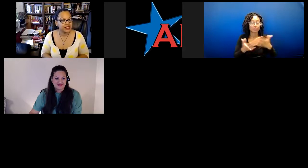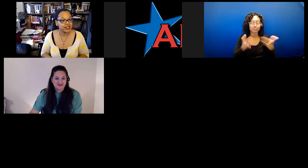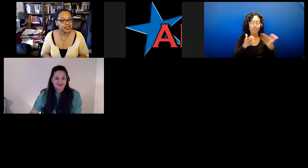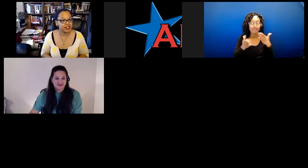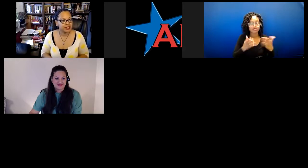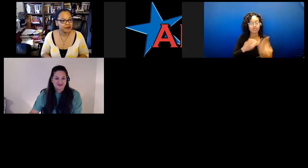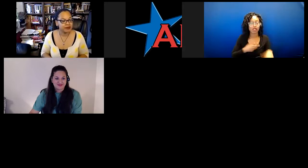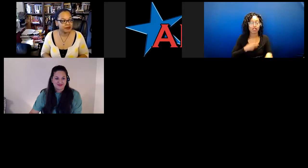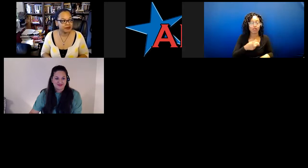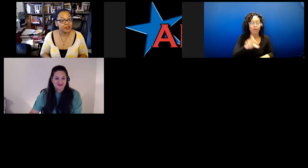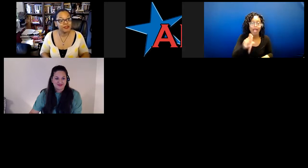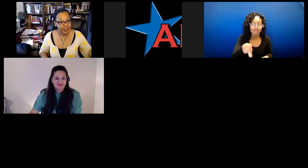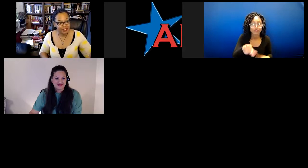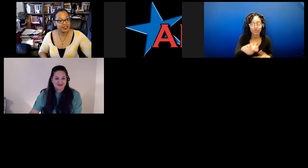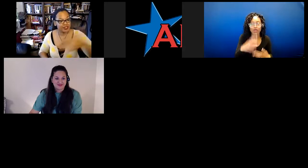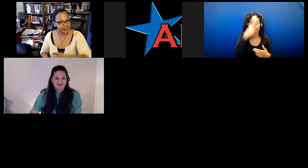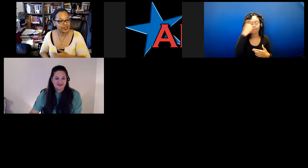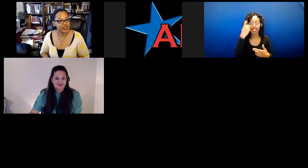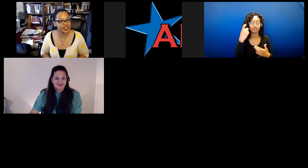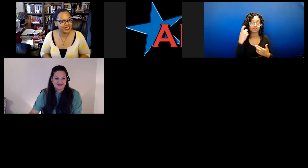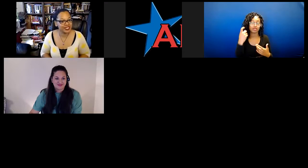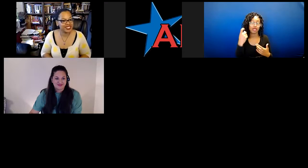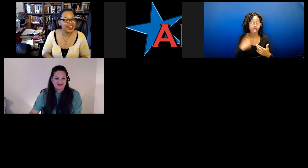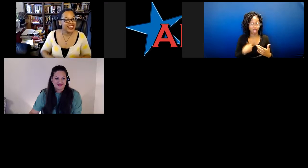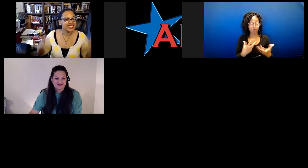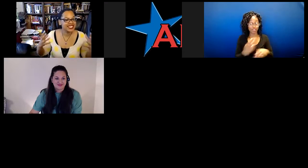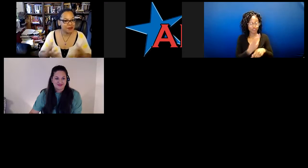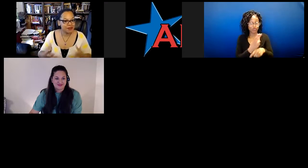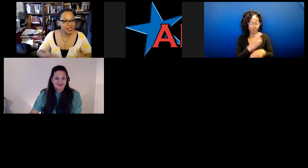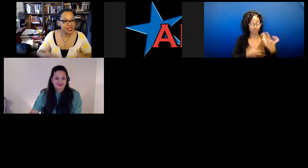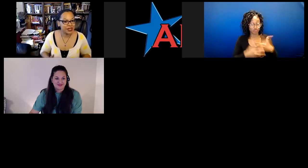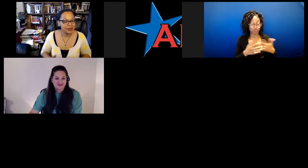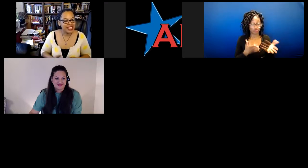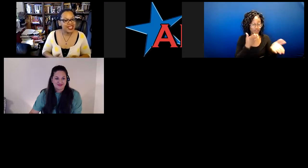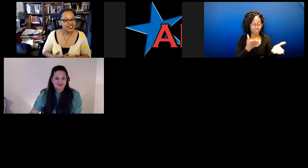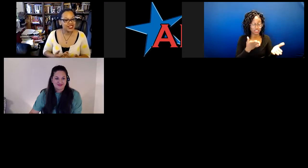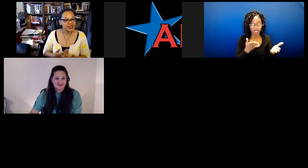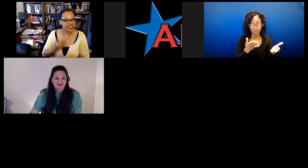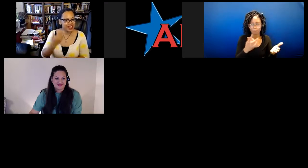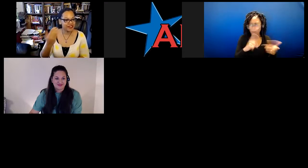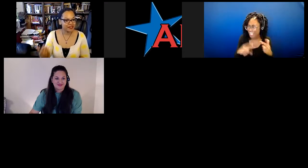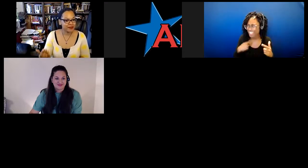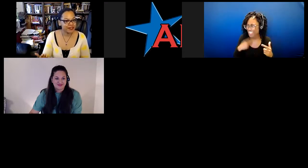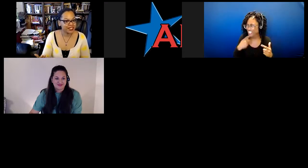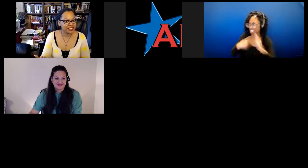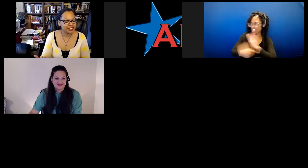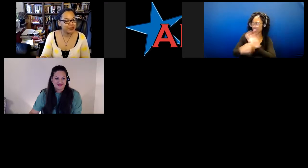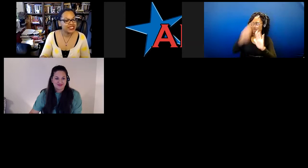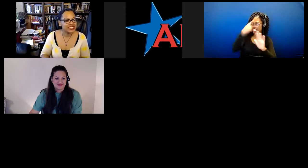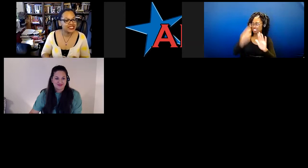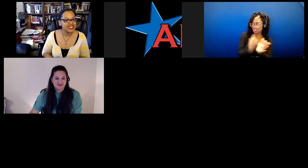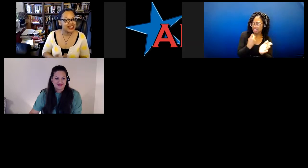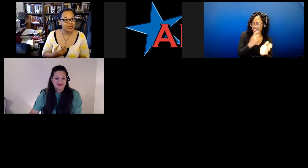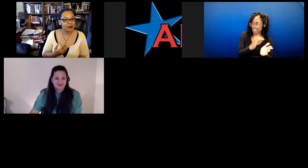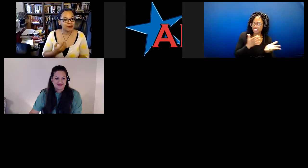being vilified for using social services at the same time. And it's sort of the advent of privatized